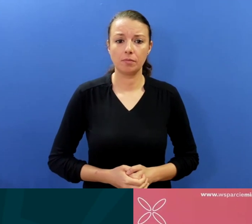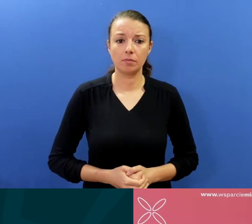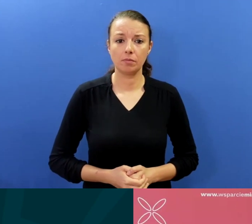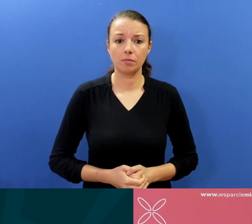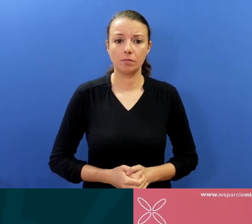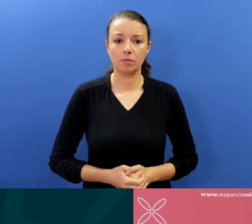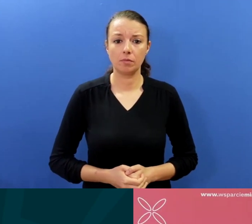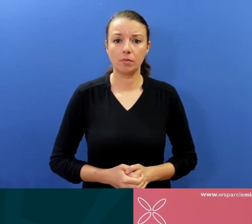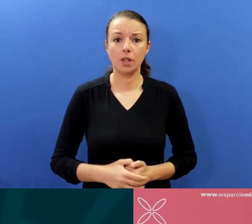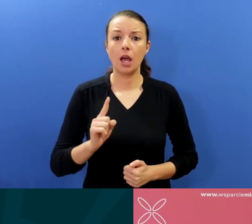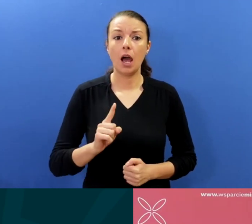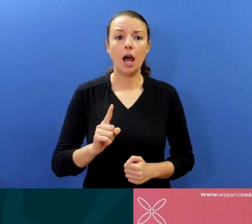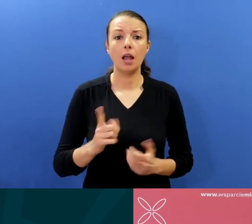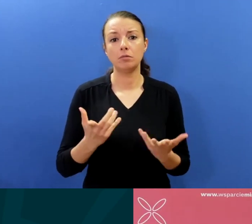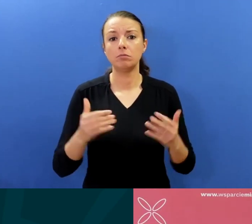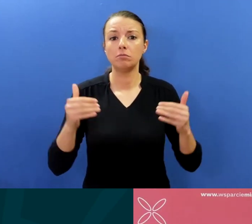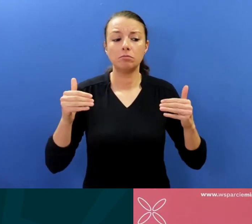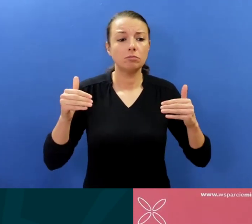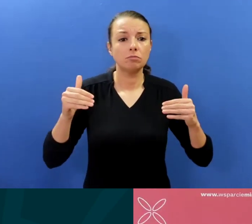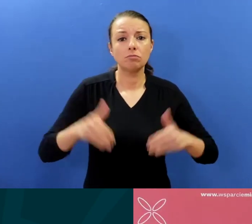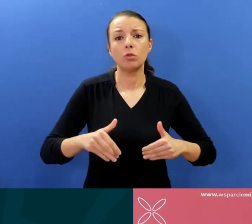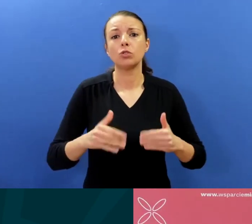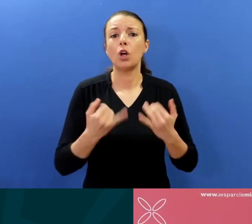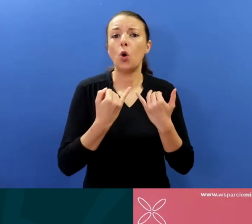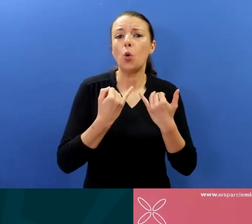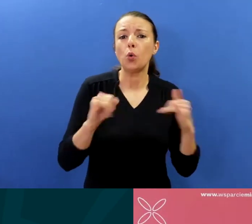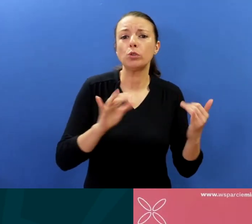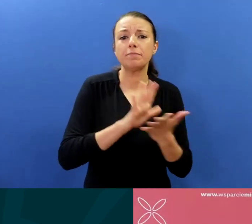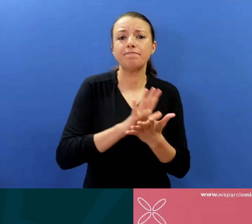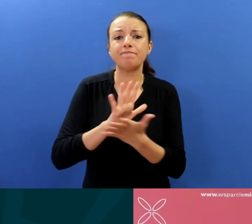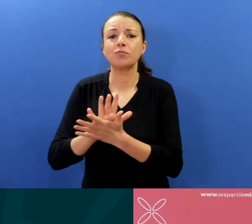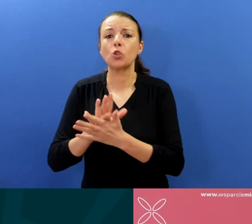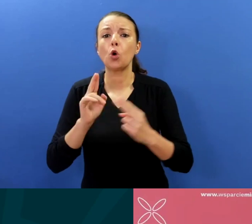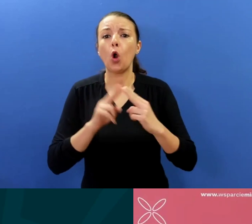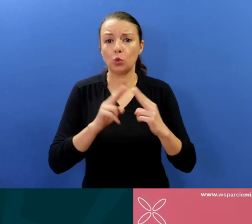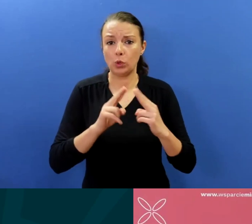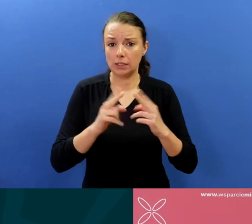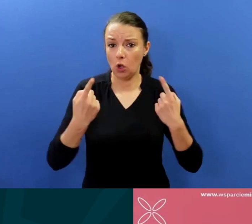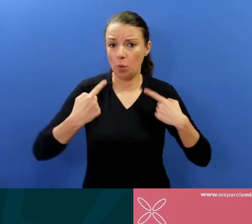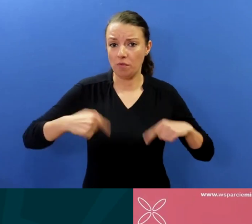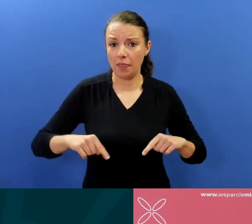consultation that can be lighter for topics that are less important or less complex.